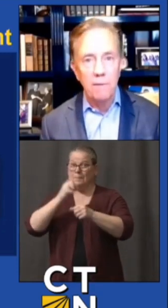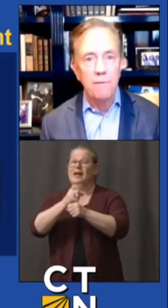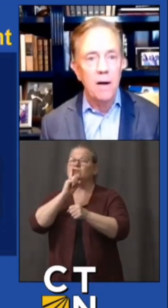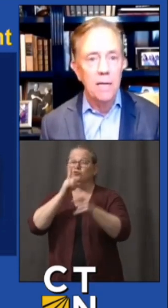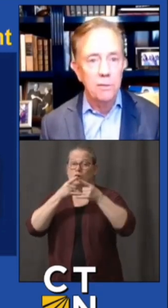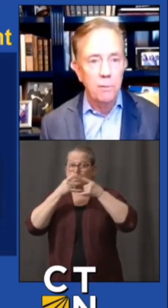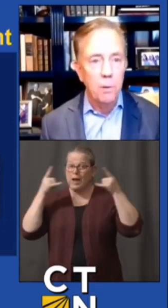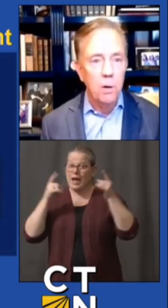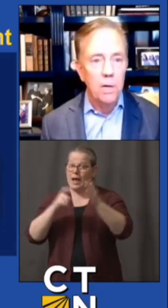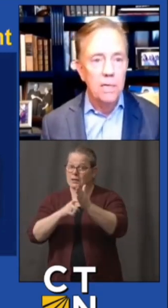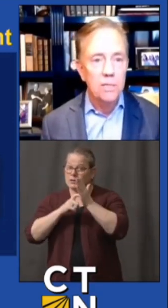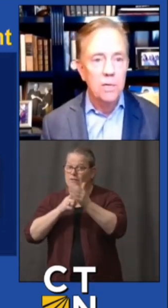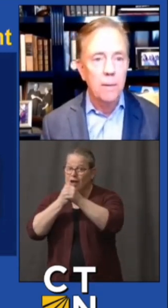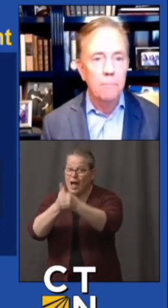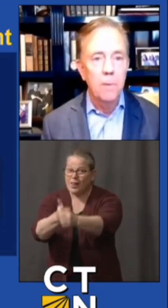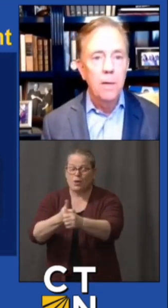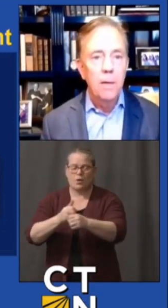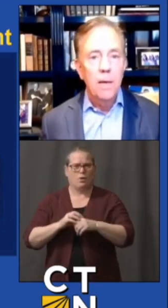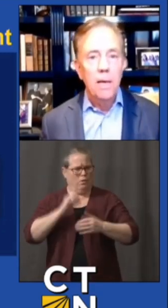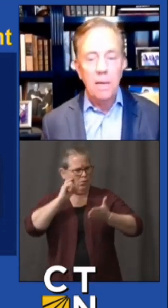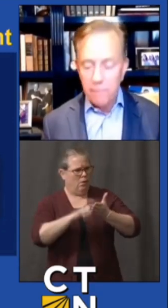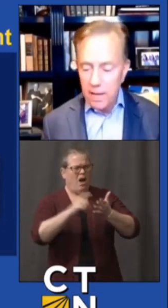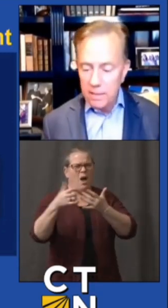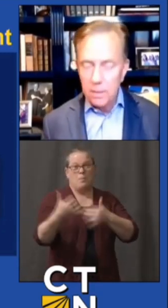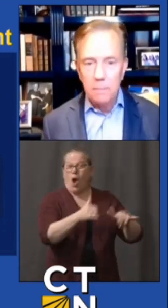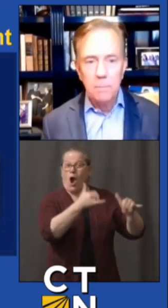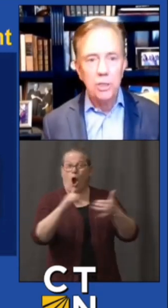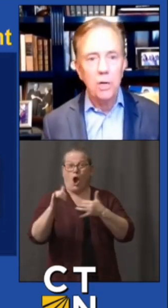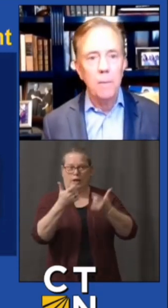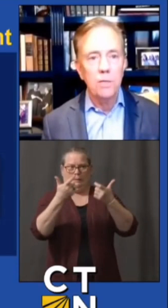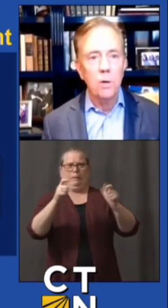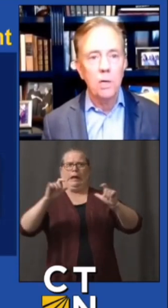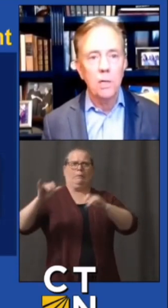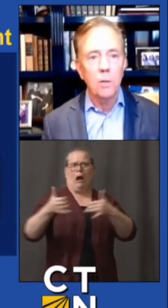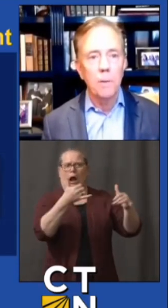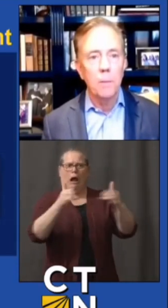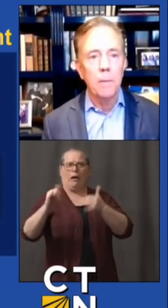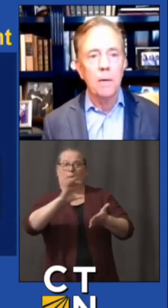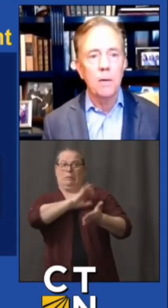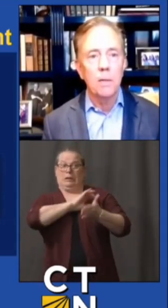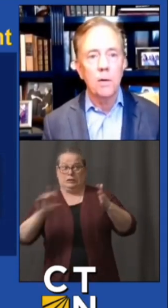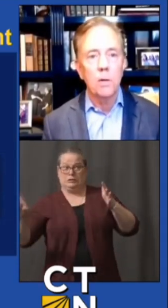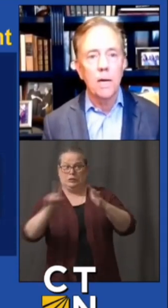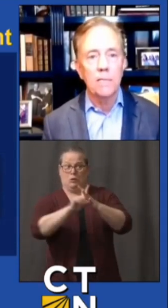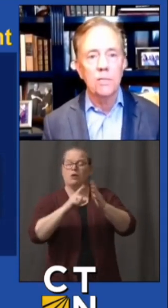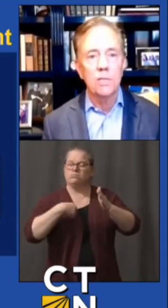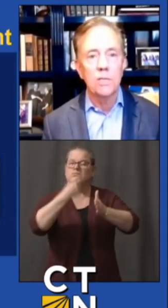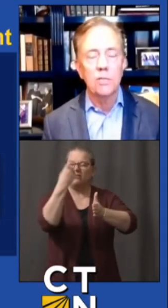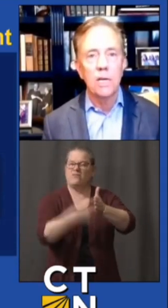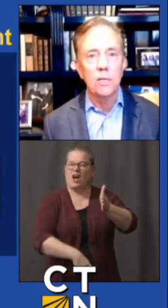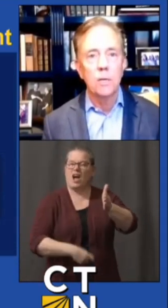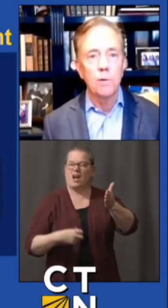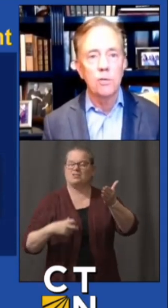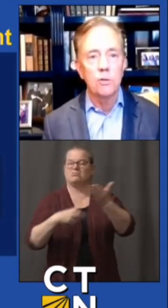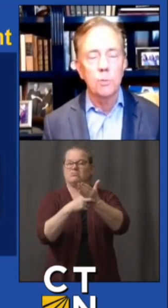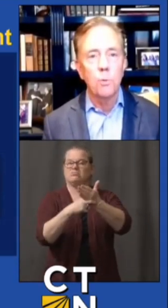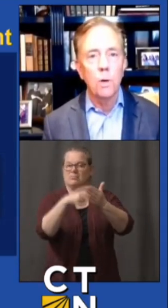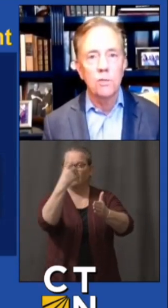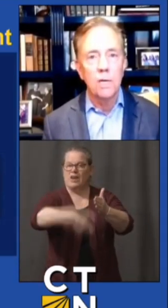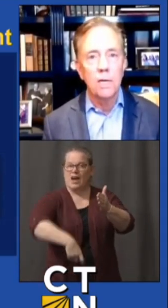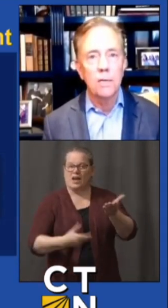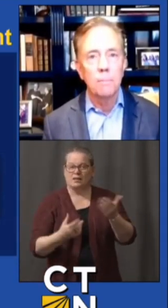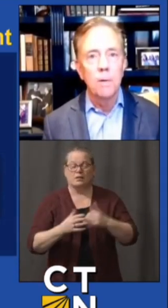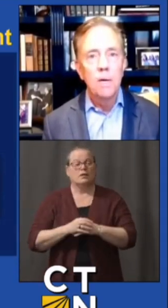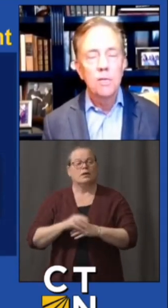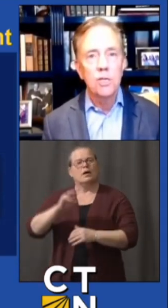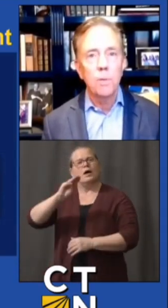We have fines for parties. And in fact, Michelle may talk a little bit about liquor licenses and Bristol Sports